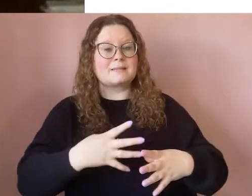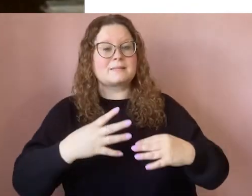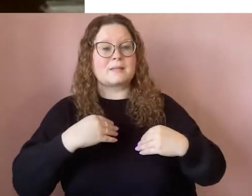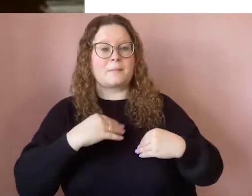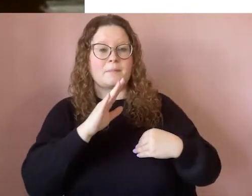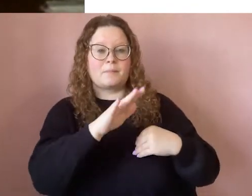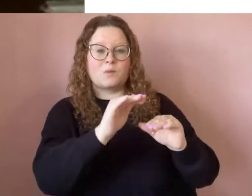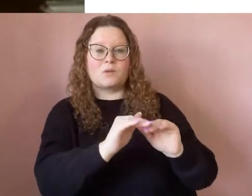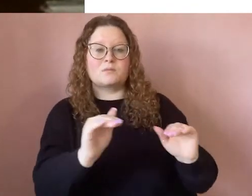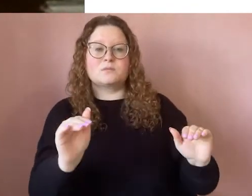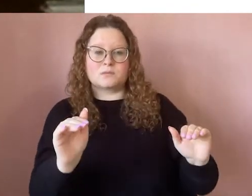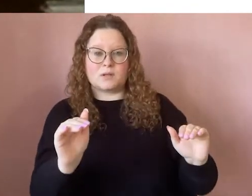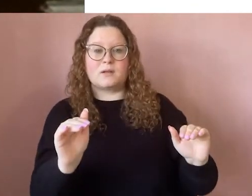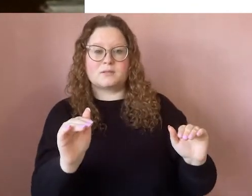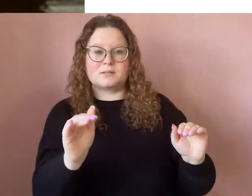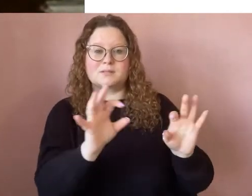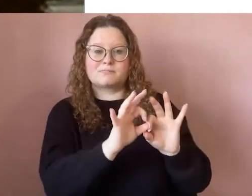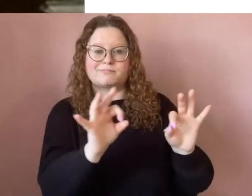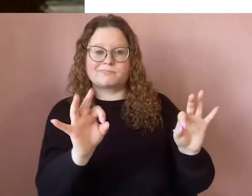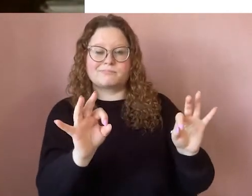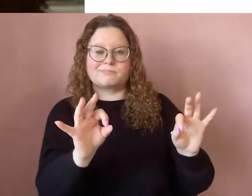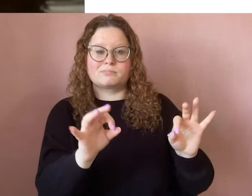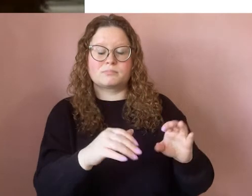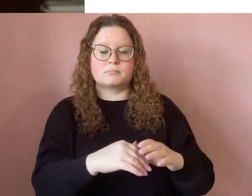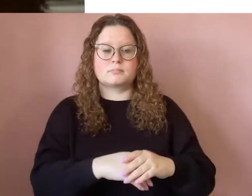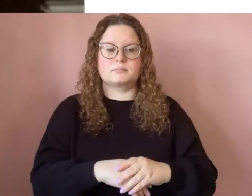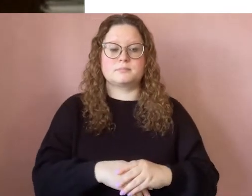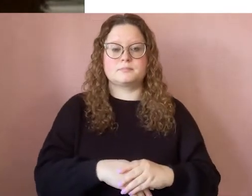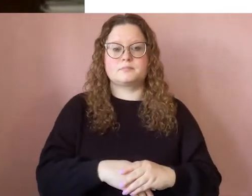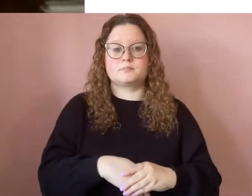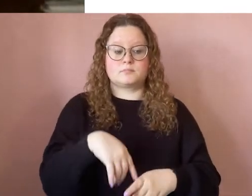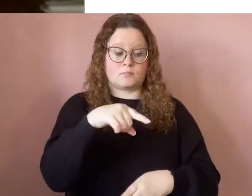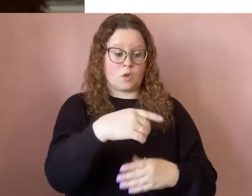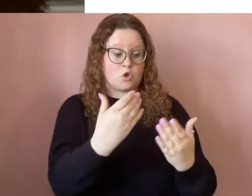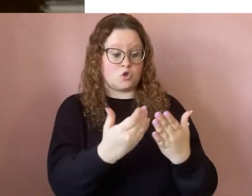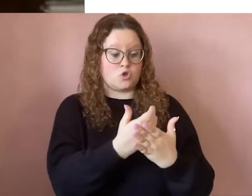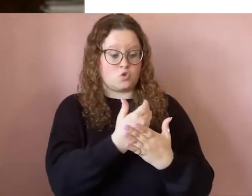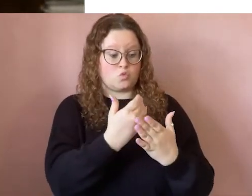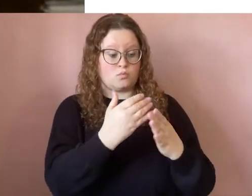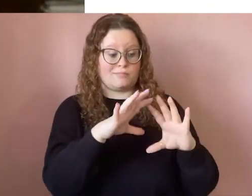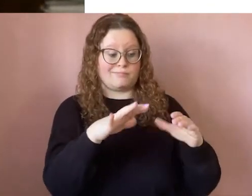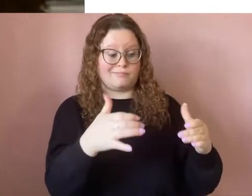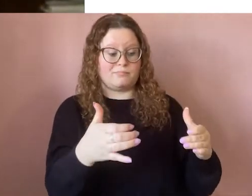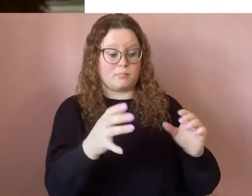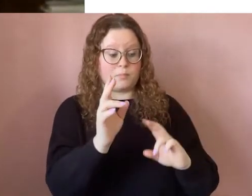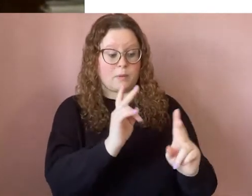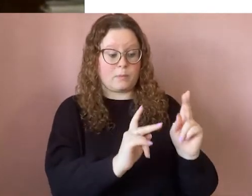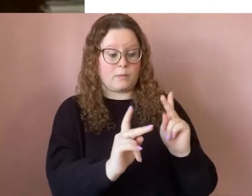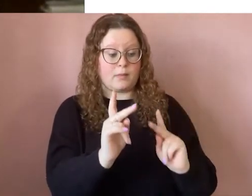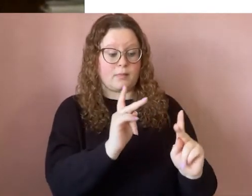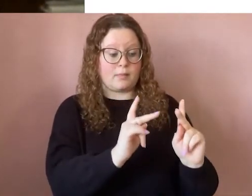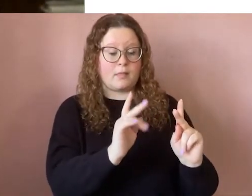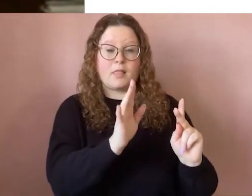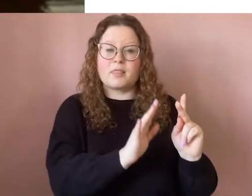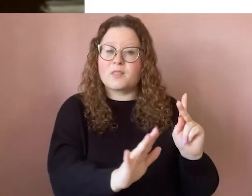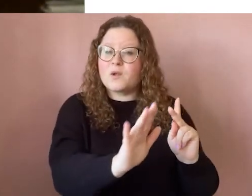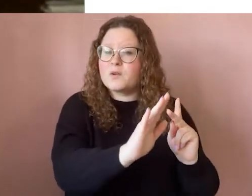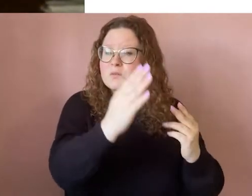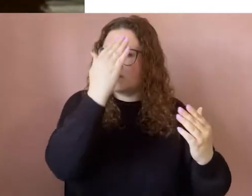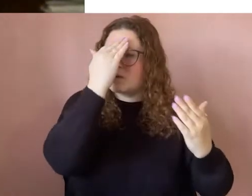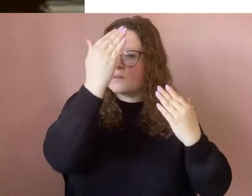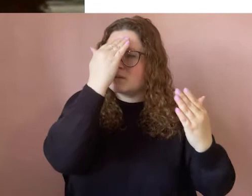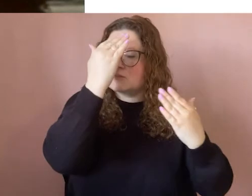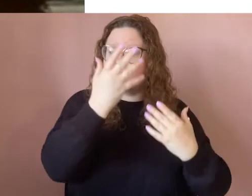gone. Well, this new Generation 1 can be, through its knowledge and its compassion and